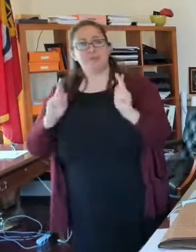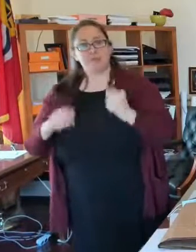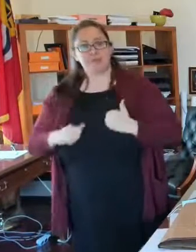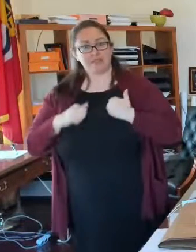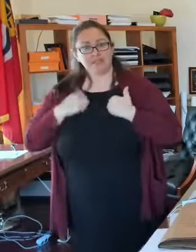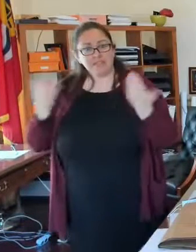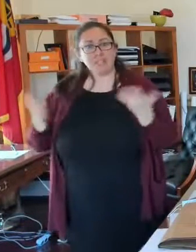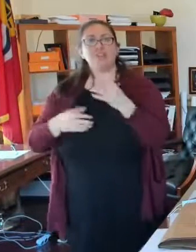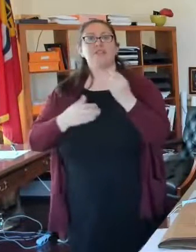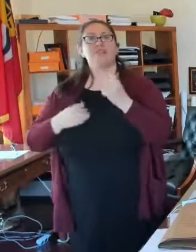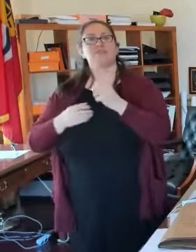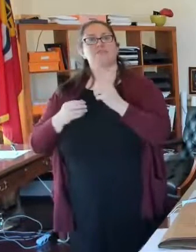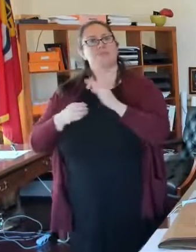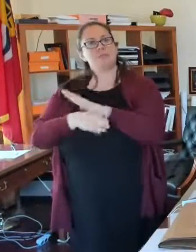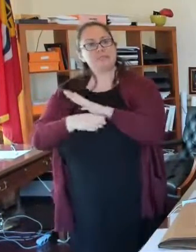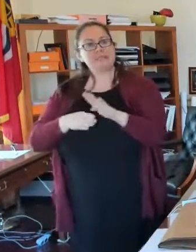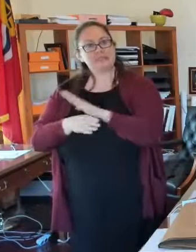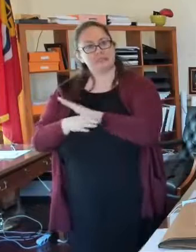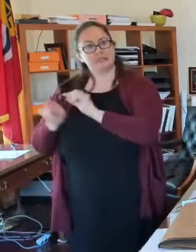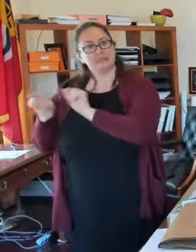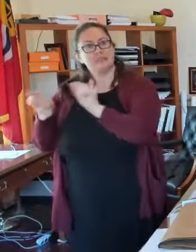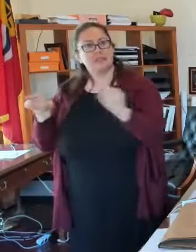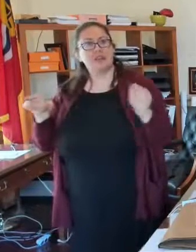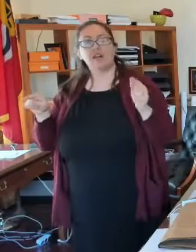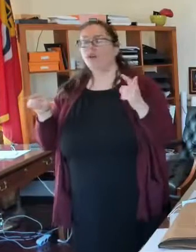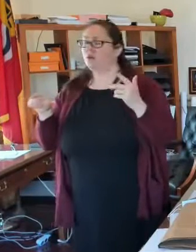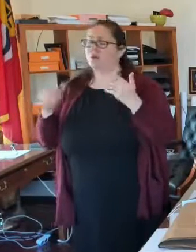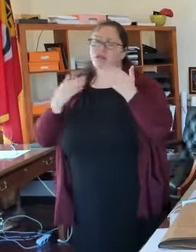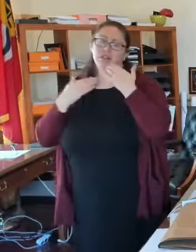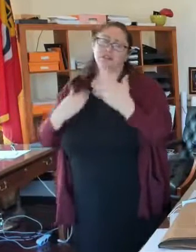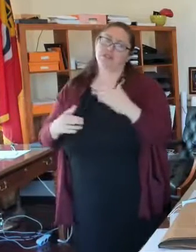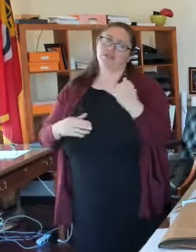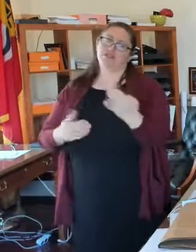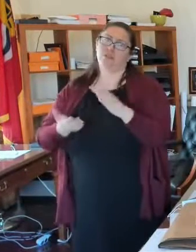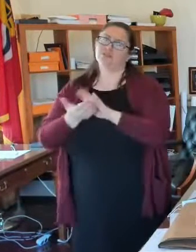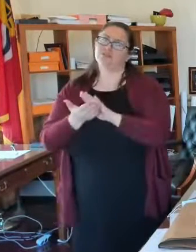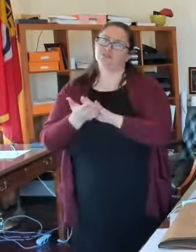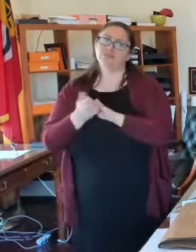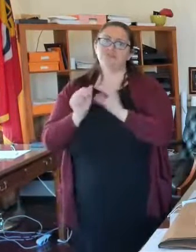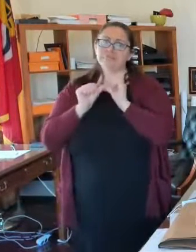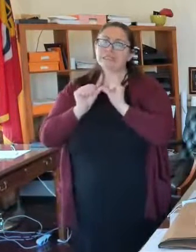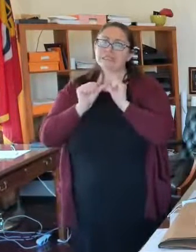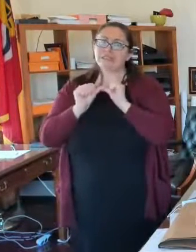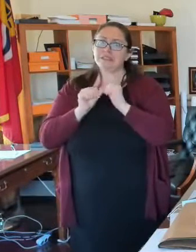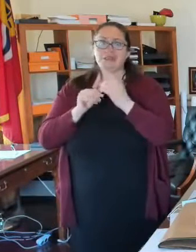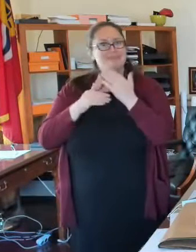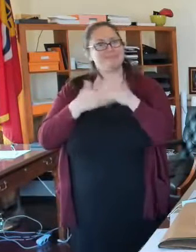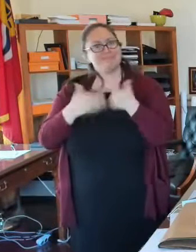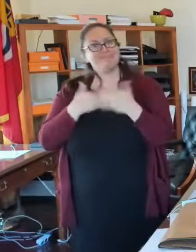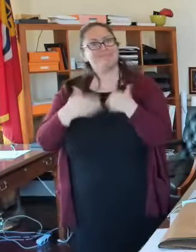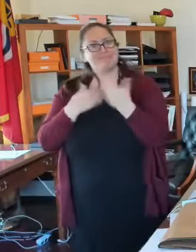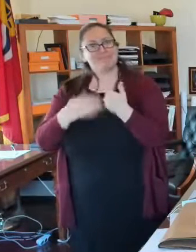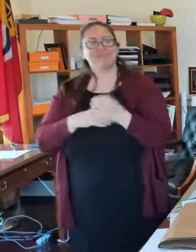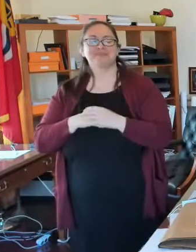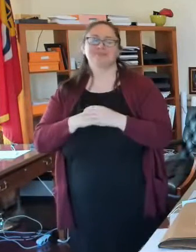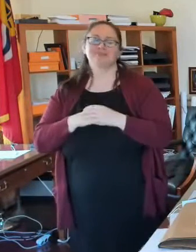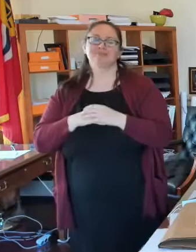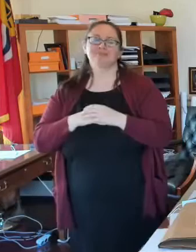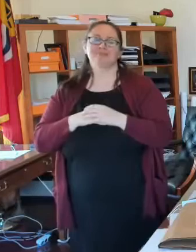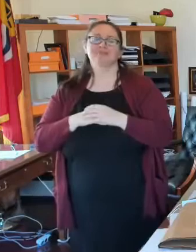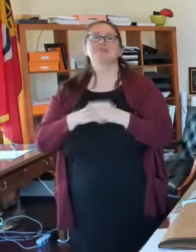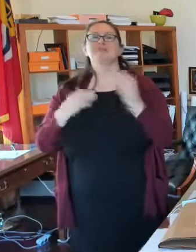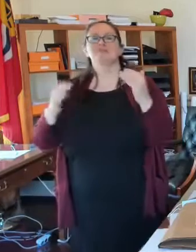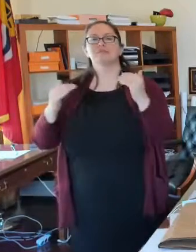whom in the city of St. Louis have really done a good job. So let's keep that up. I'm going to talk for a second